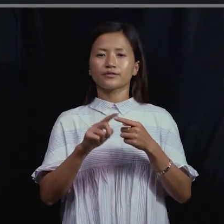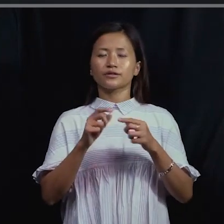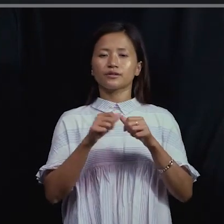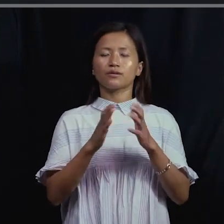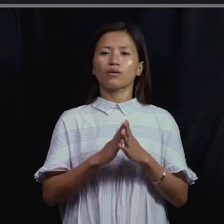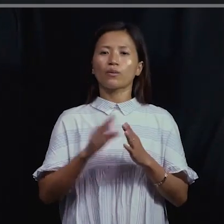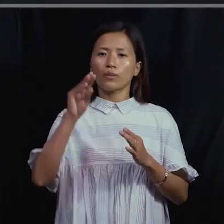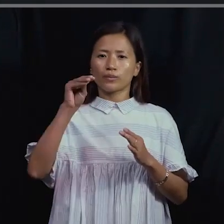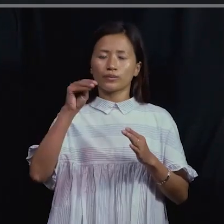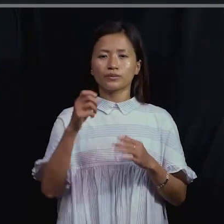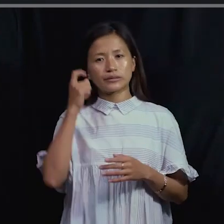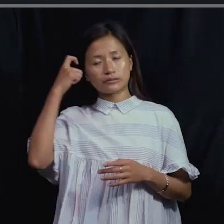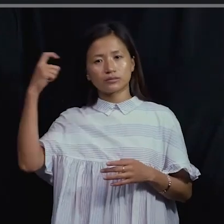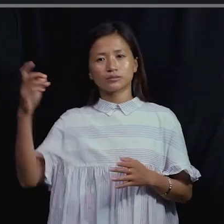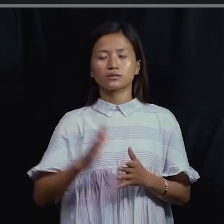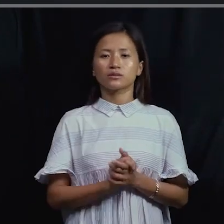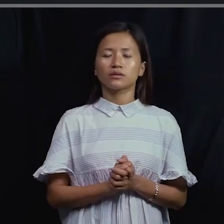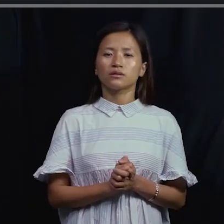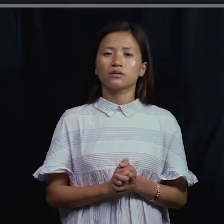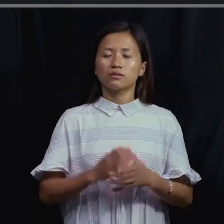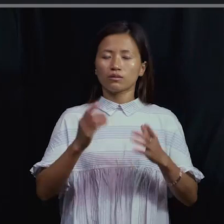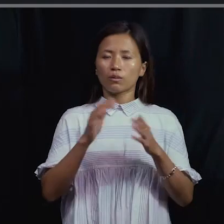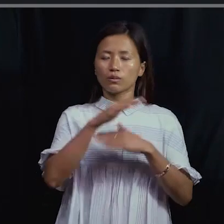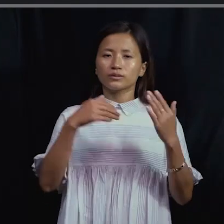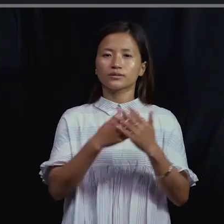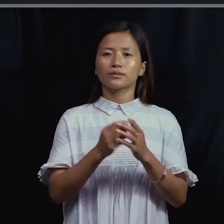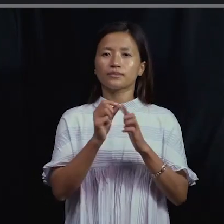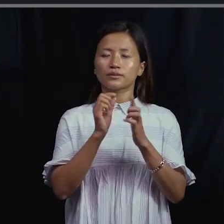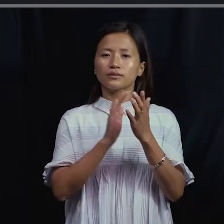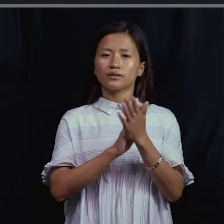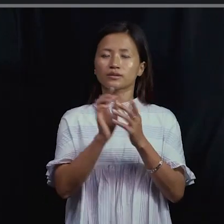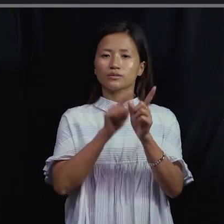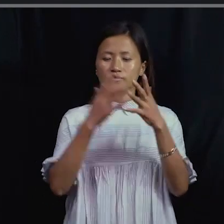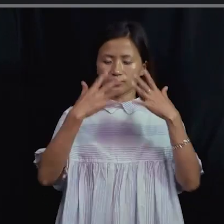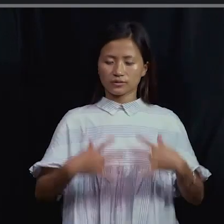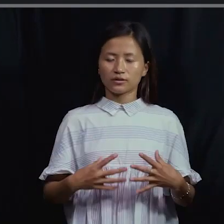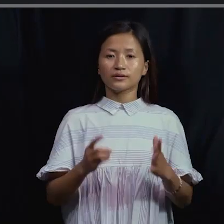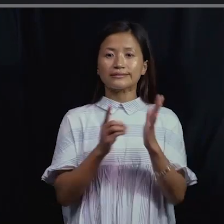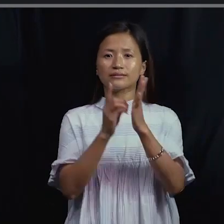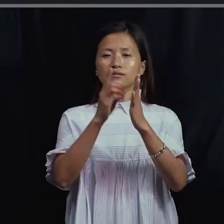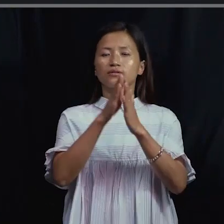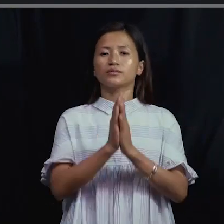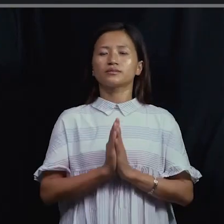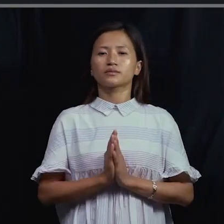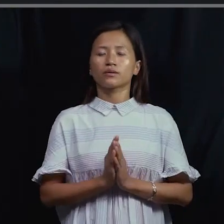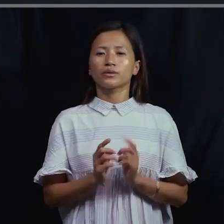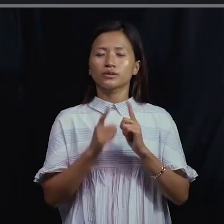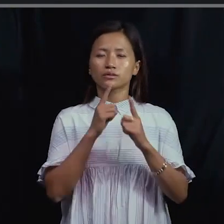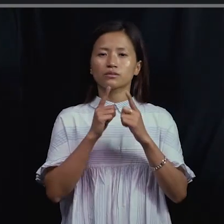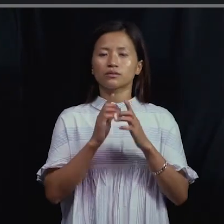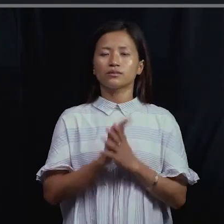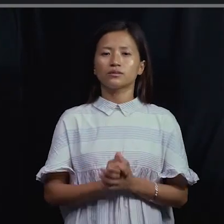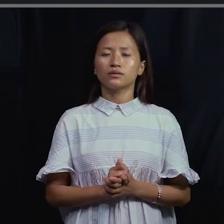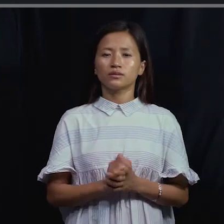wet dreams. So all these are the physical development that is going on in your body. And when we talk about